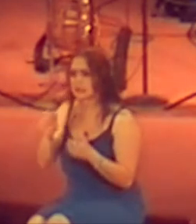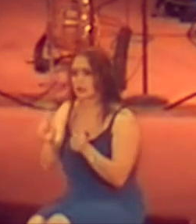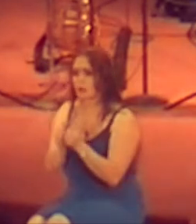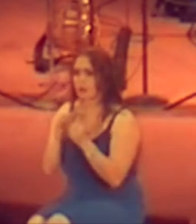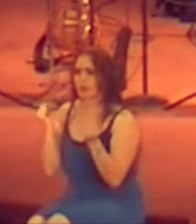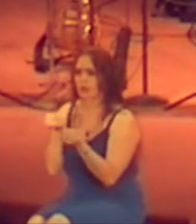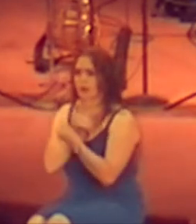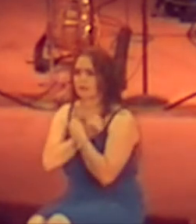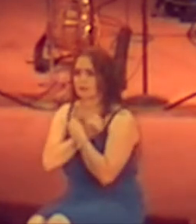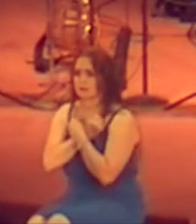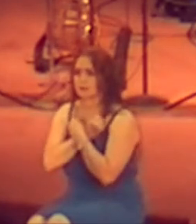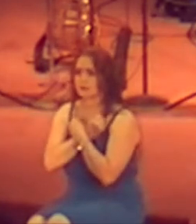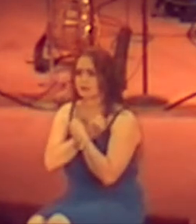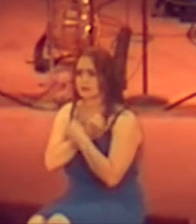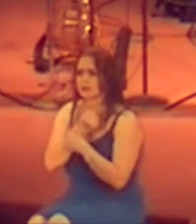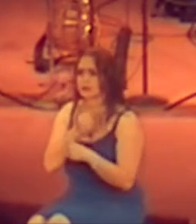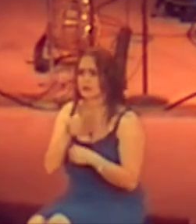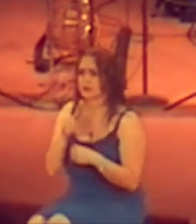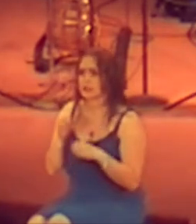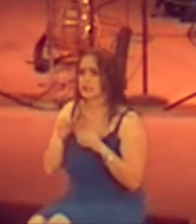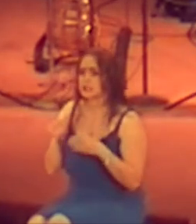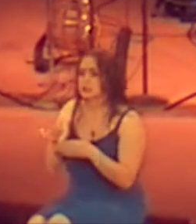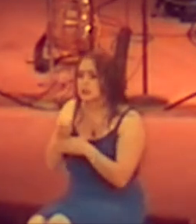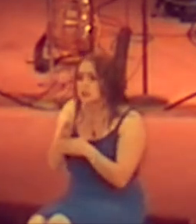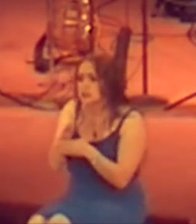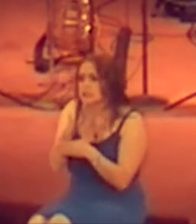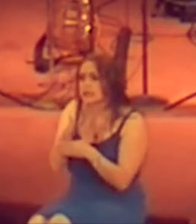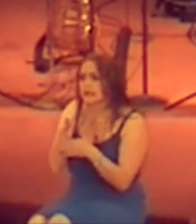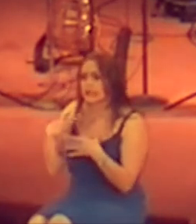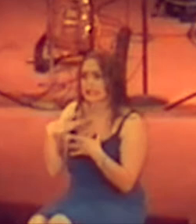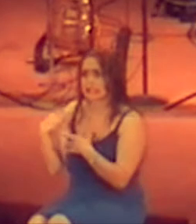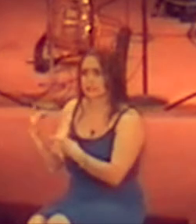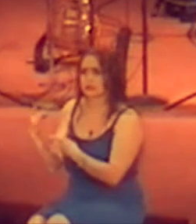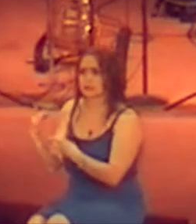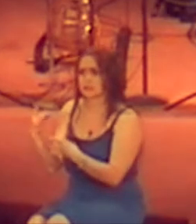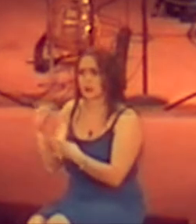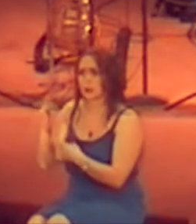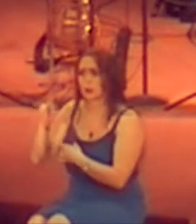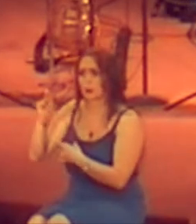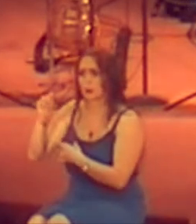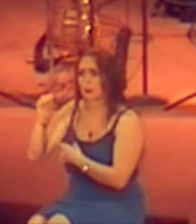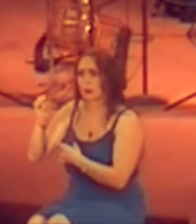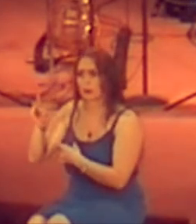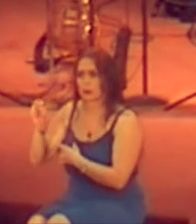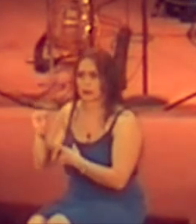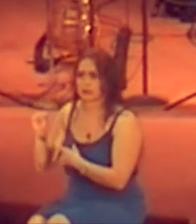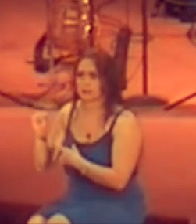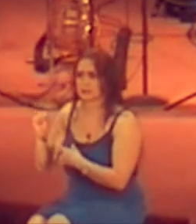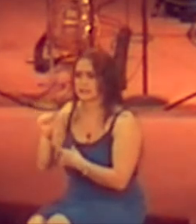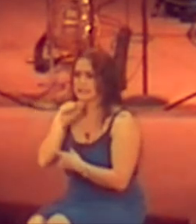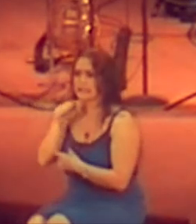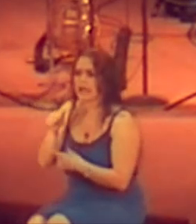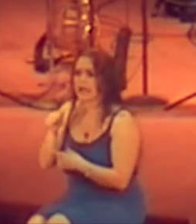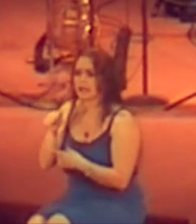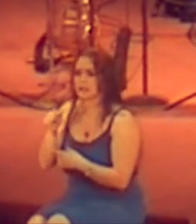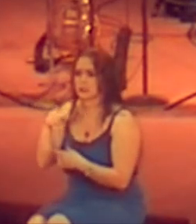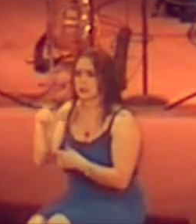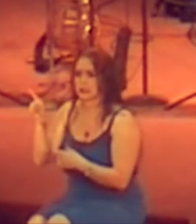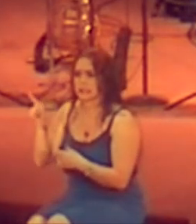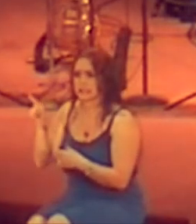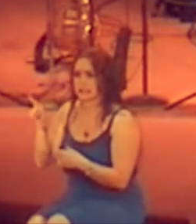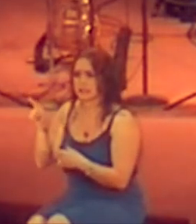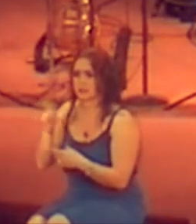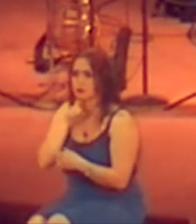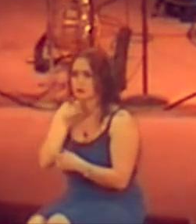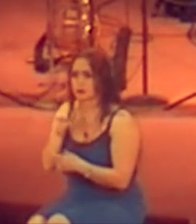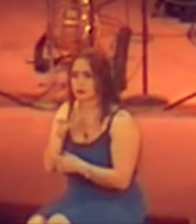tendency to pass on interesting rumors about other people without honestly checking their accuracy, especially in the internet age,